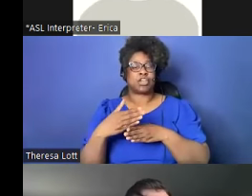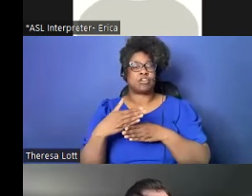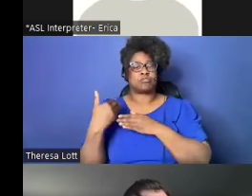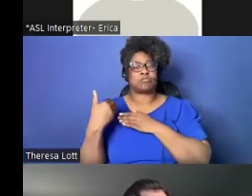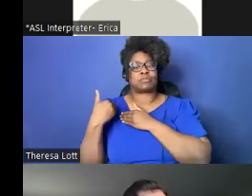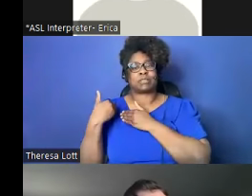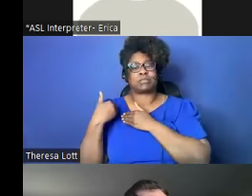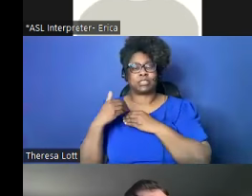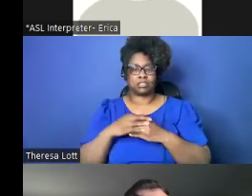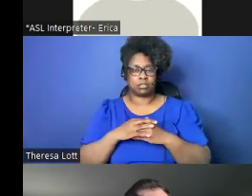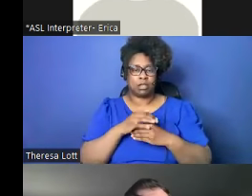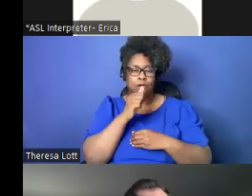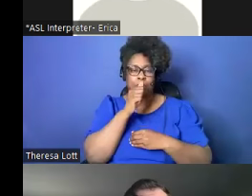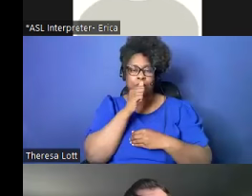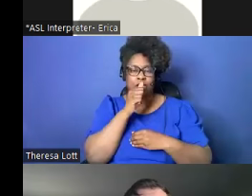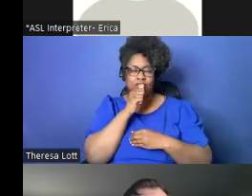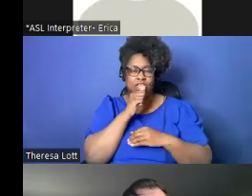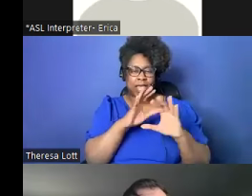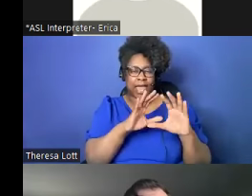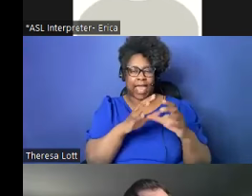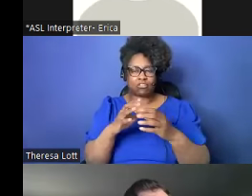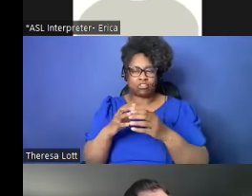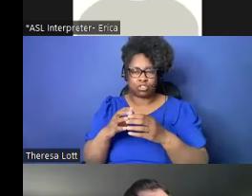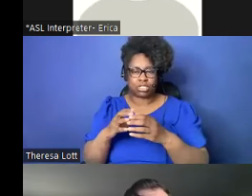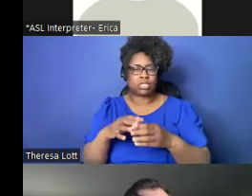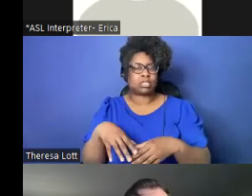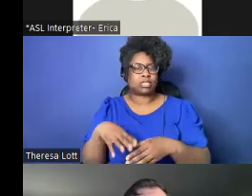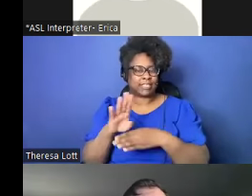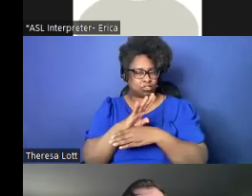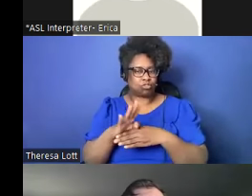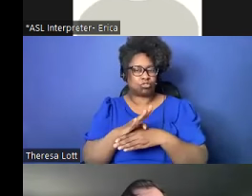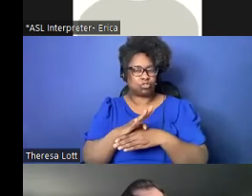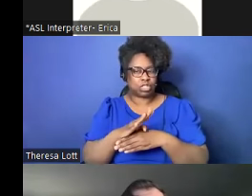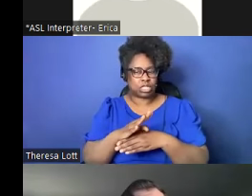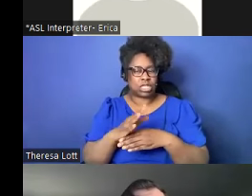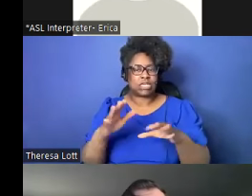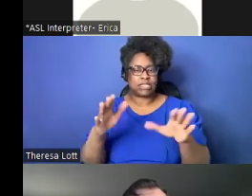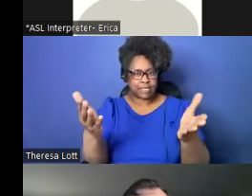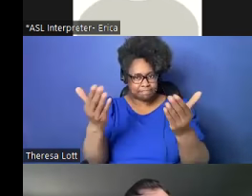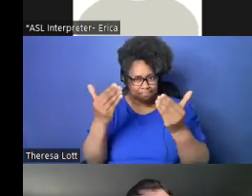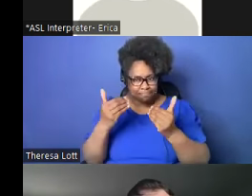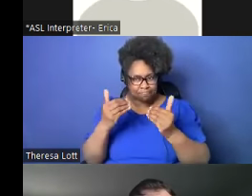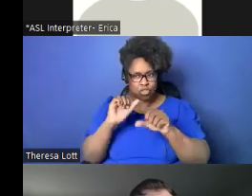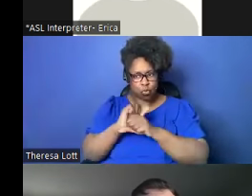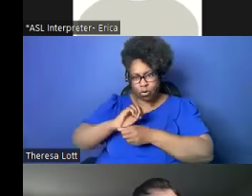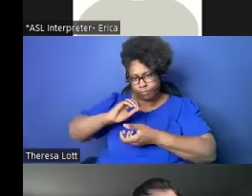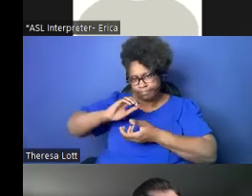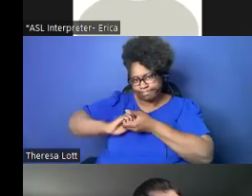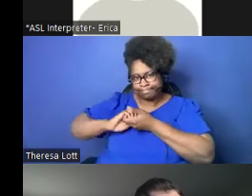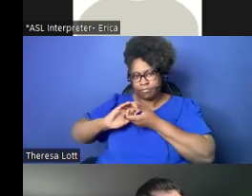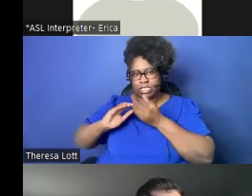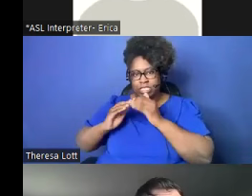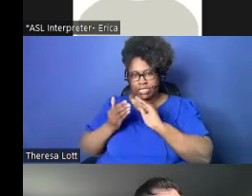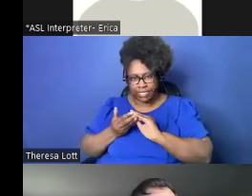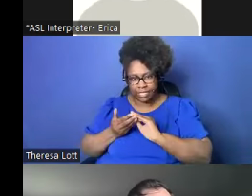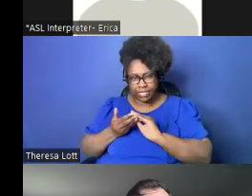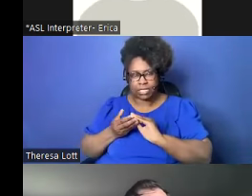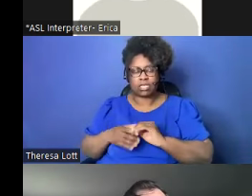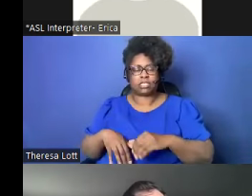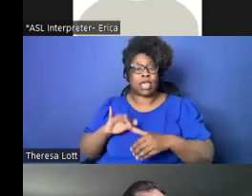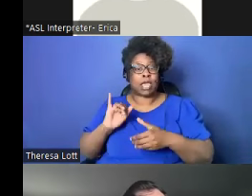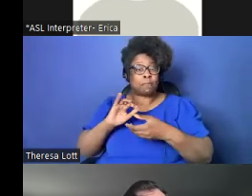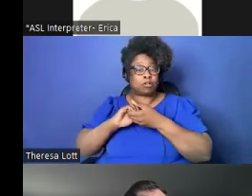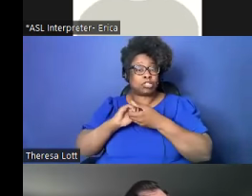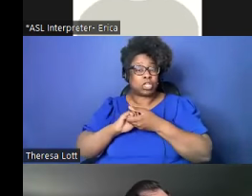in the private actors and institutions to work hand in hand with the city through partnerships to build a collective resilience